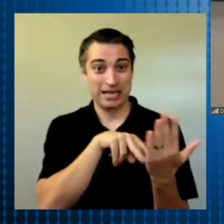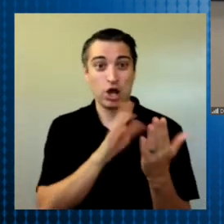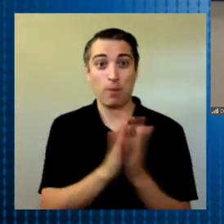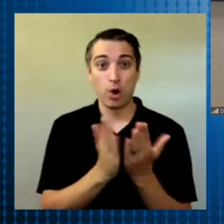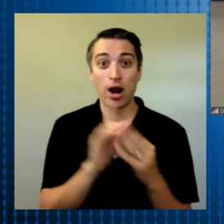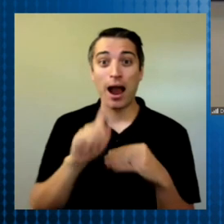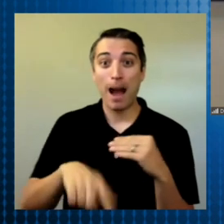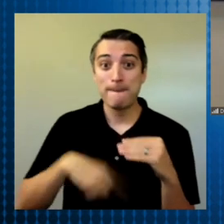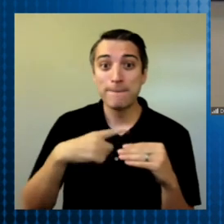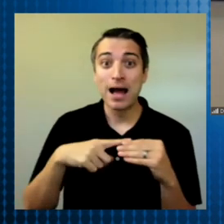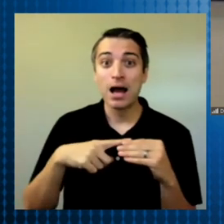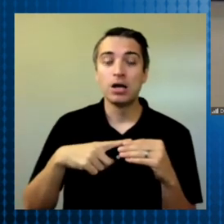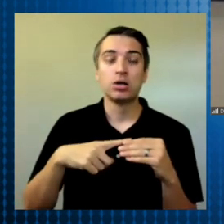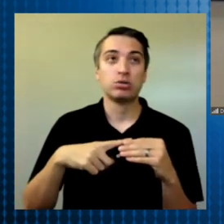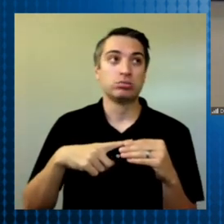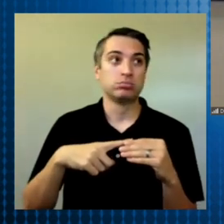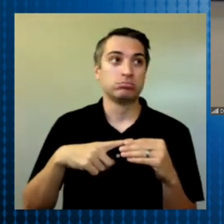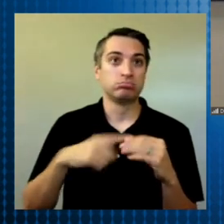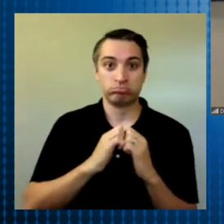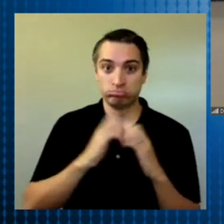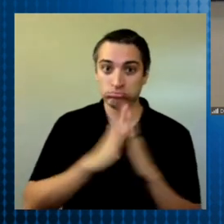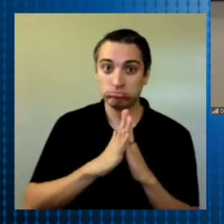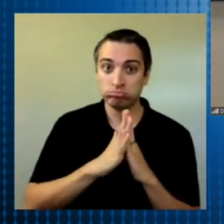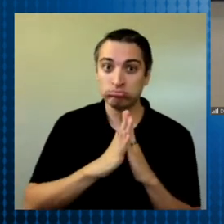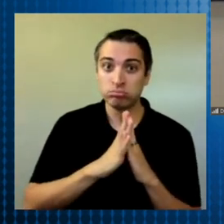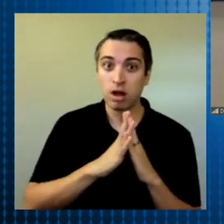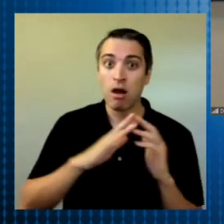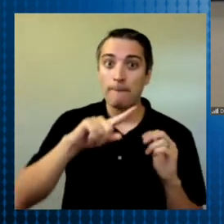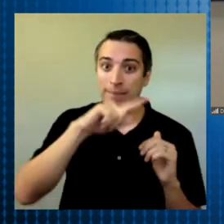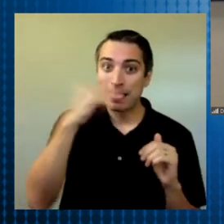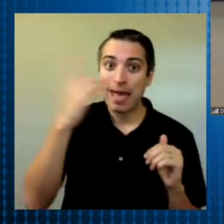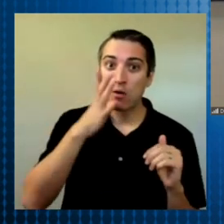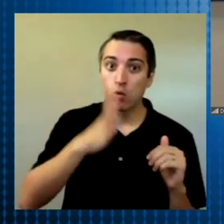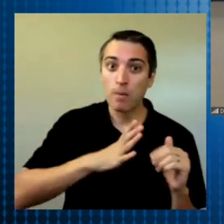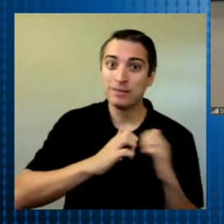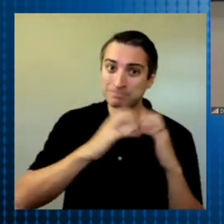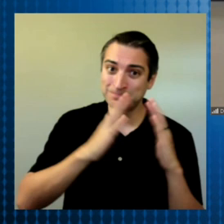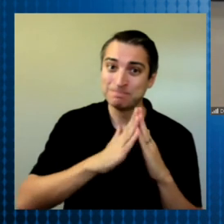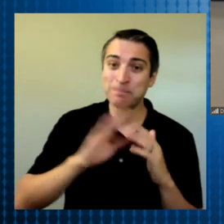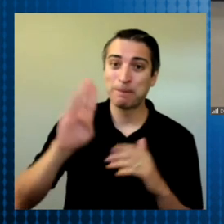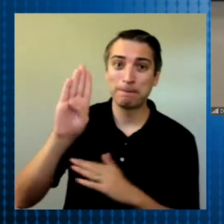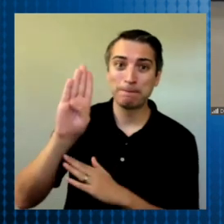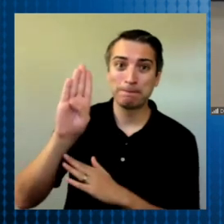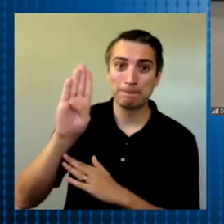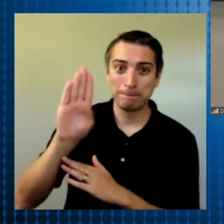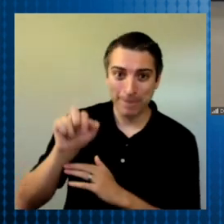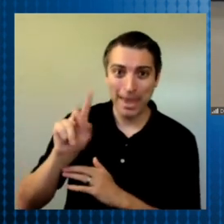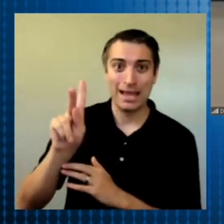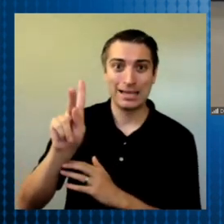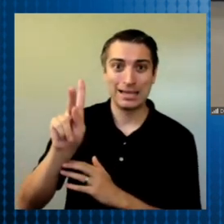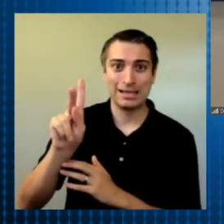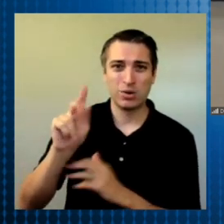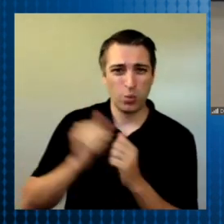with 10 cents and built it into a bank that still exists today, Miss Maggie Walker, how did